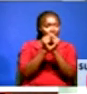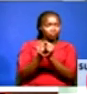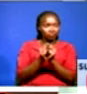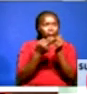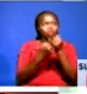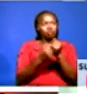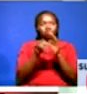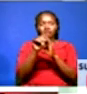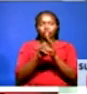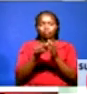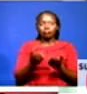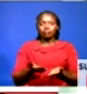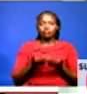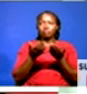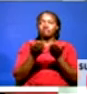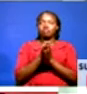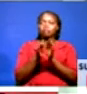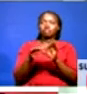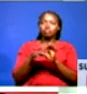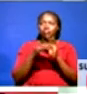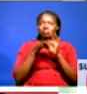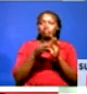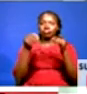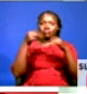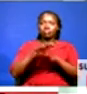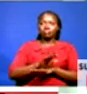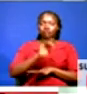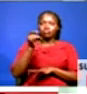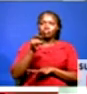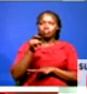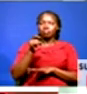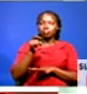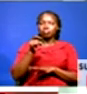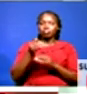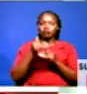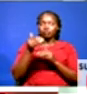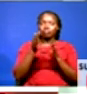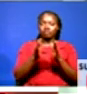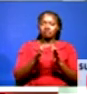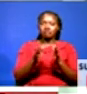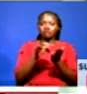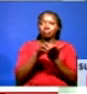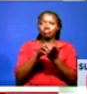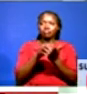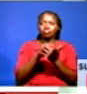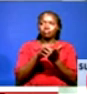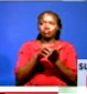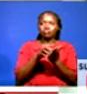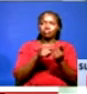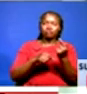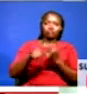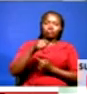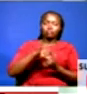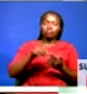to foster regional cohesion and integration. Kenya did not forward a candidate as the position is on rotational basis.